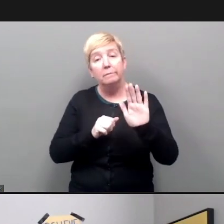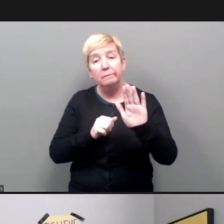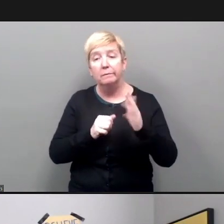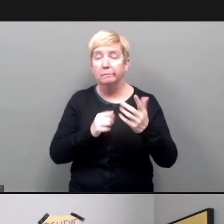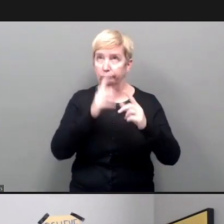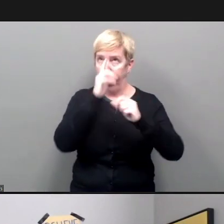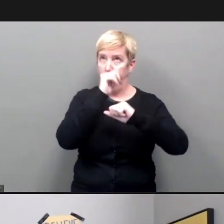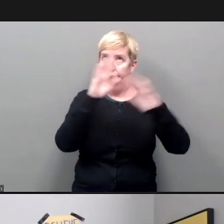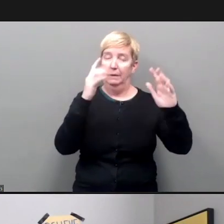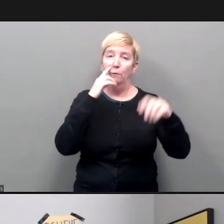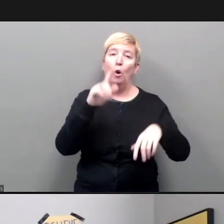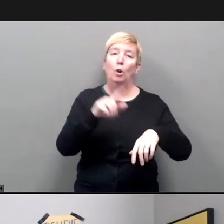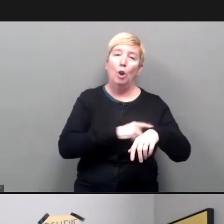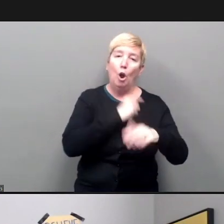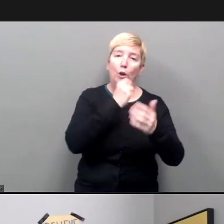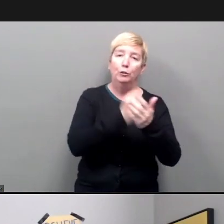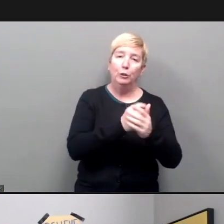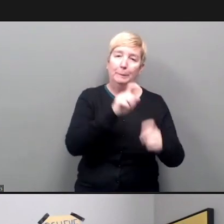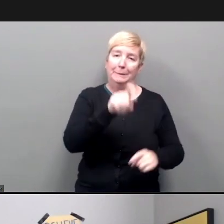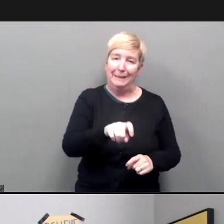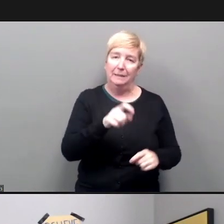the Lujan Grisham administration?